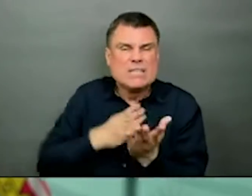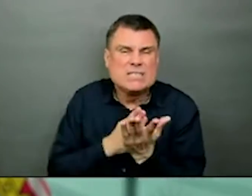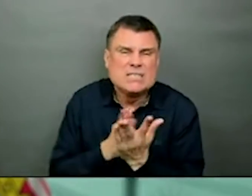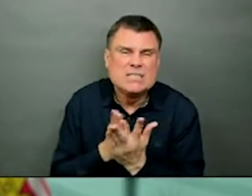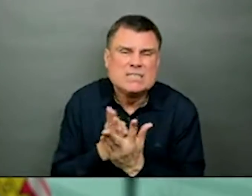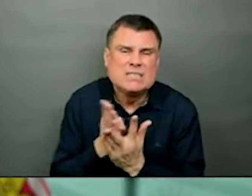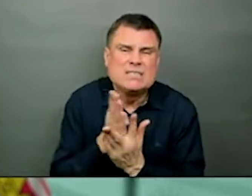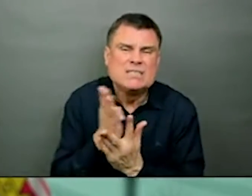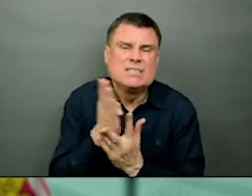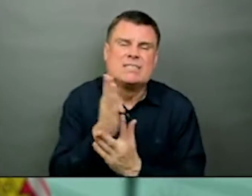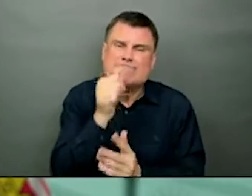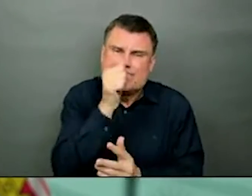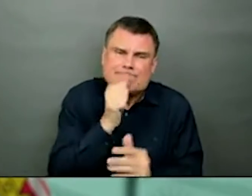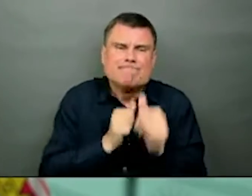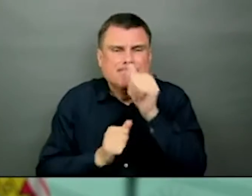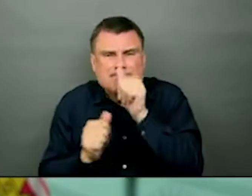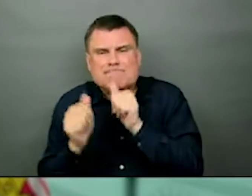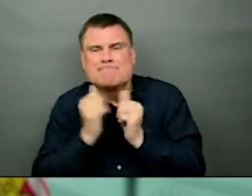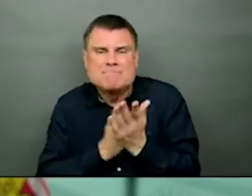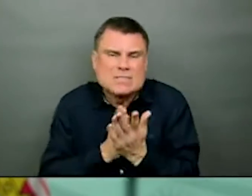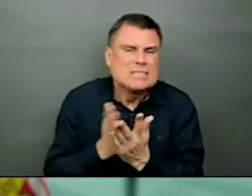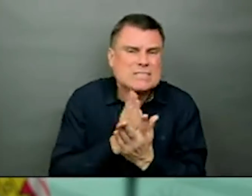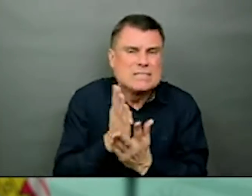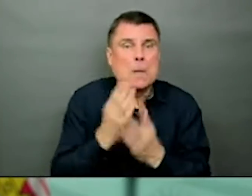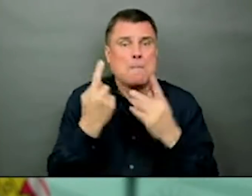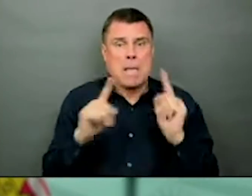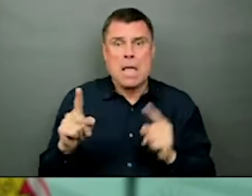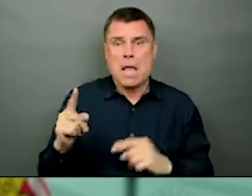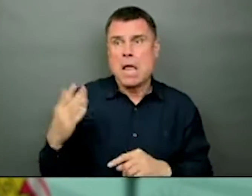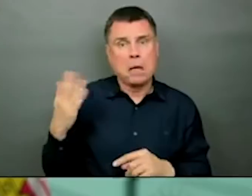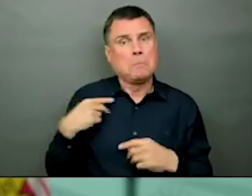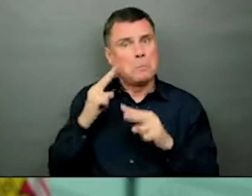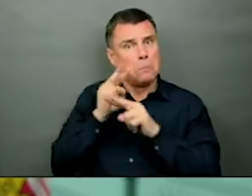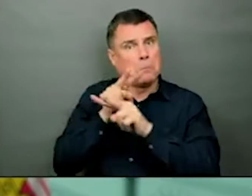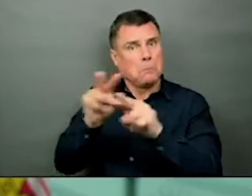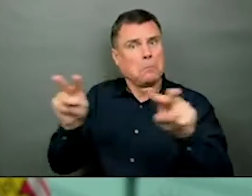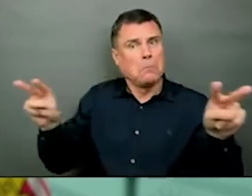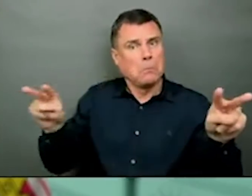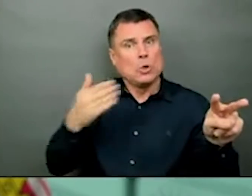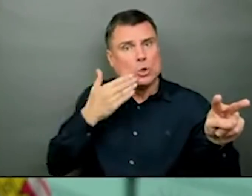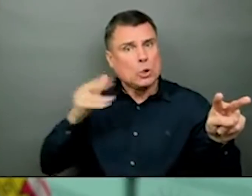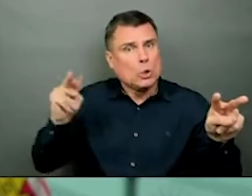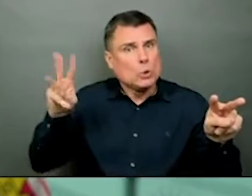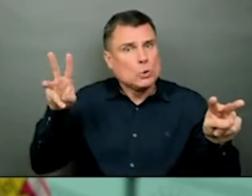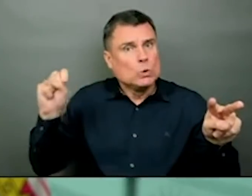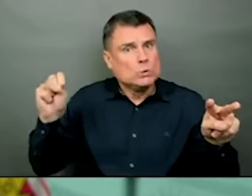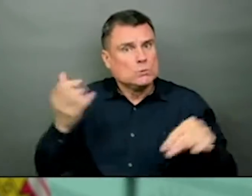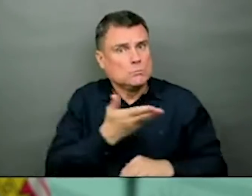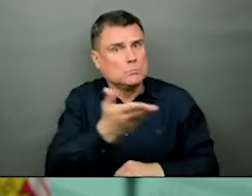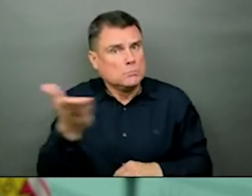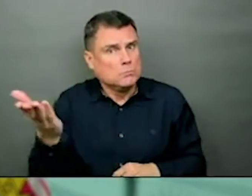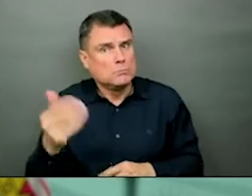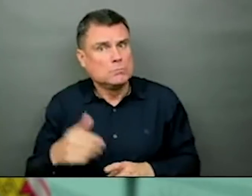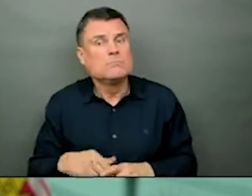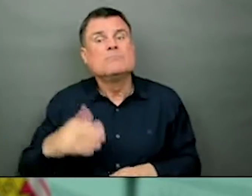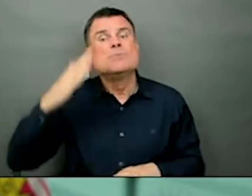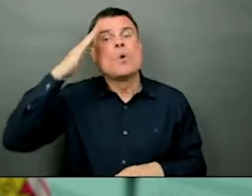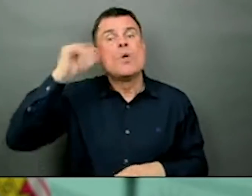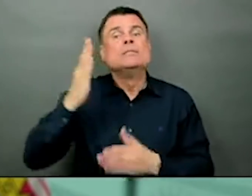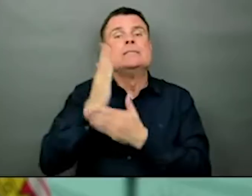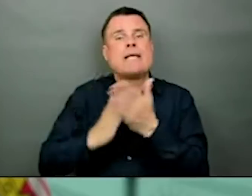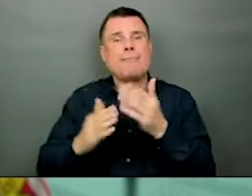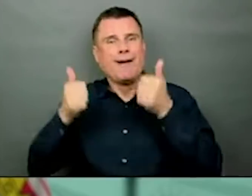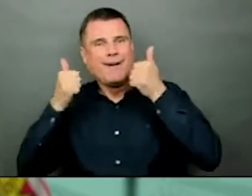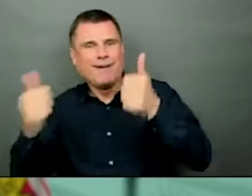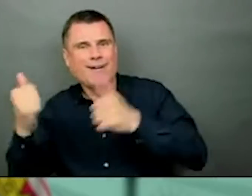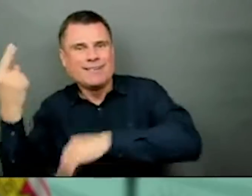feel encouraged. Taking the preventive measures to prevent COVID-19 are like other healthy behaviors. It can be more challenging some days than